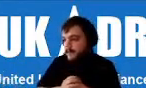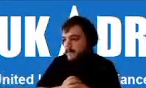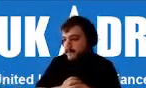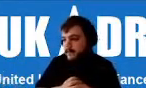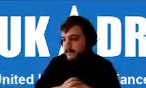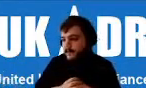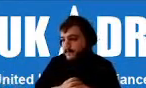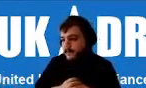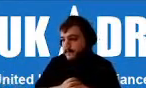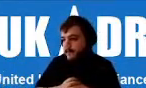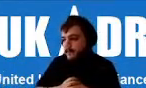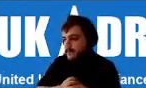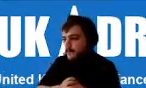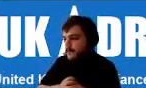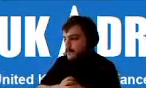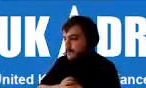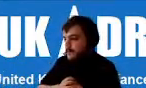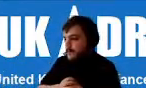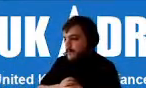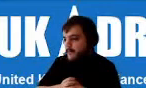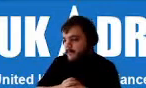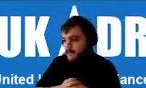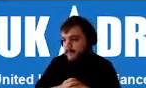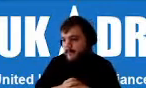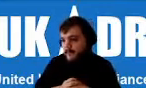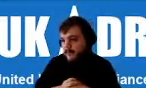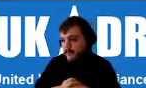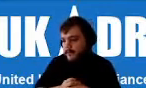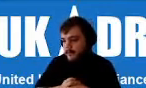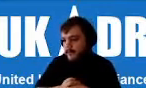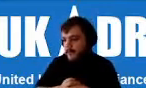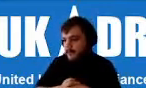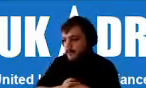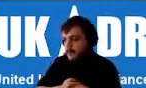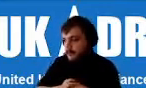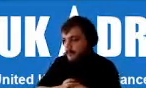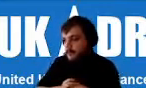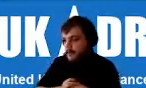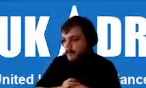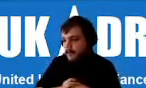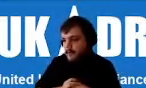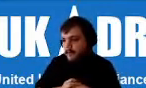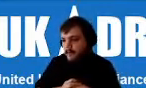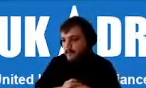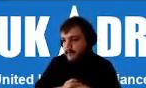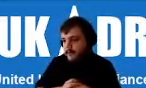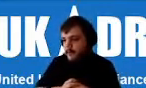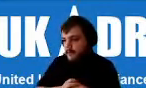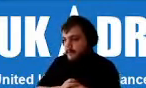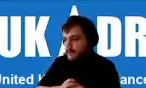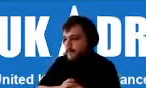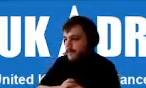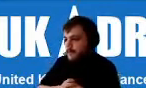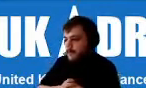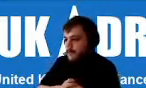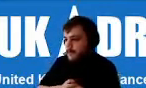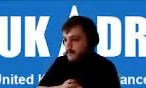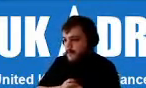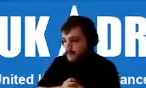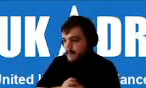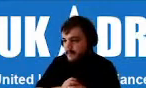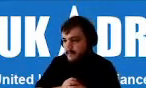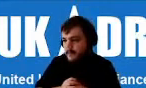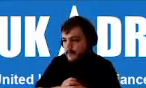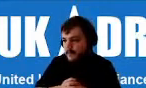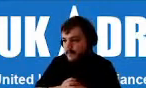example. It started as the Institute of Civil Defence in 1937-38. It's therefore the oldest learned society in the world